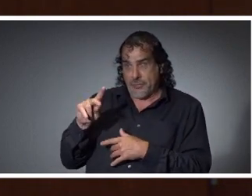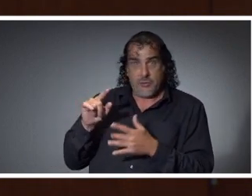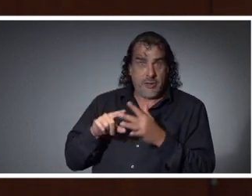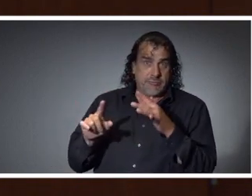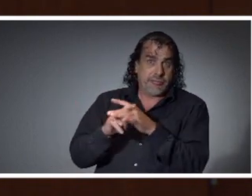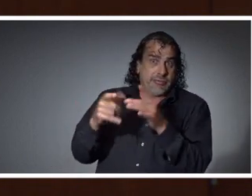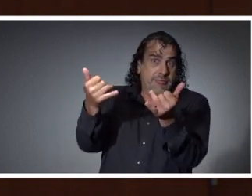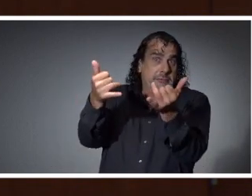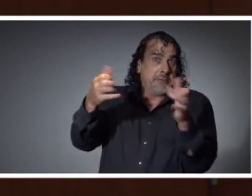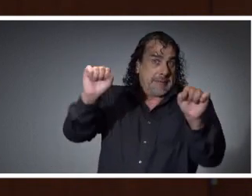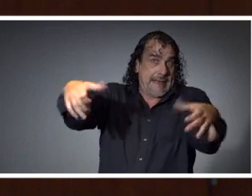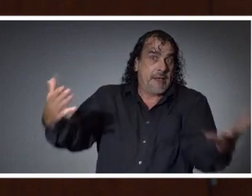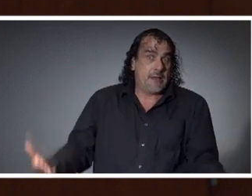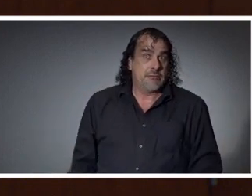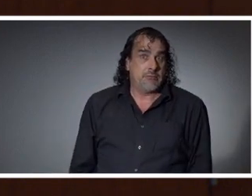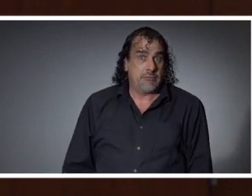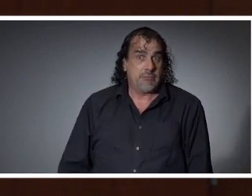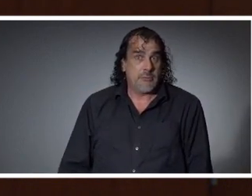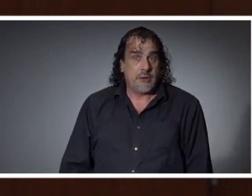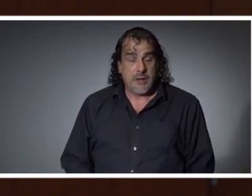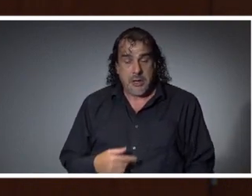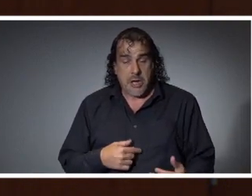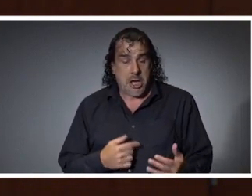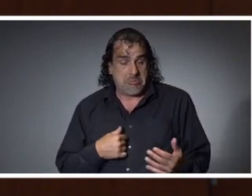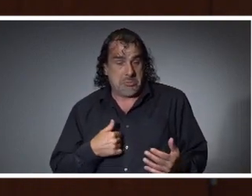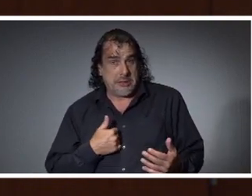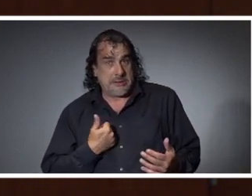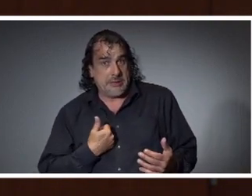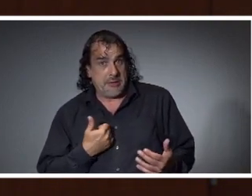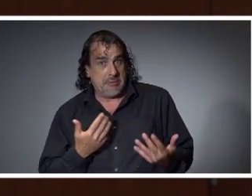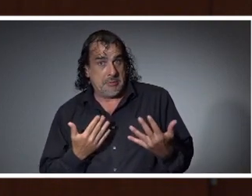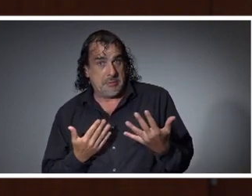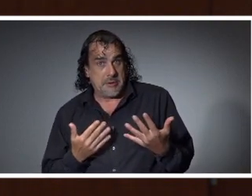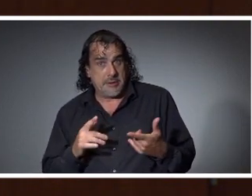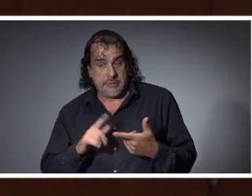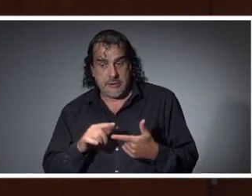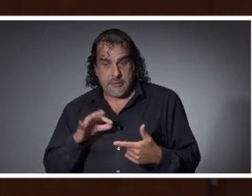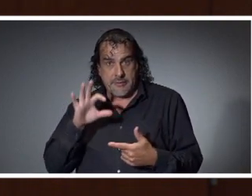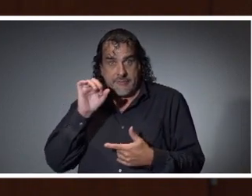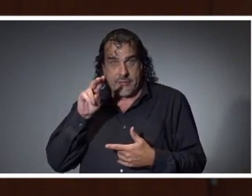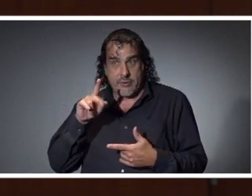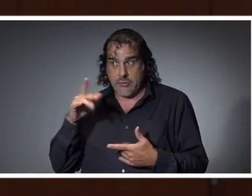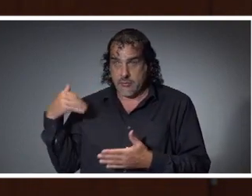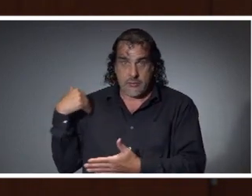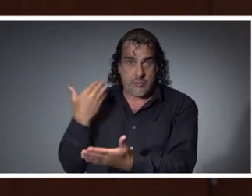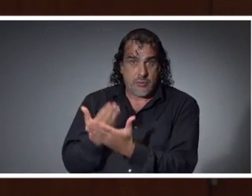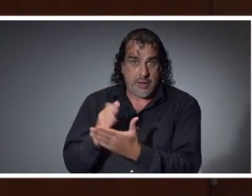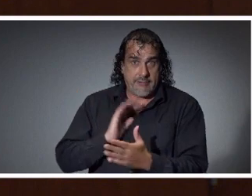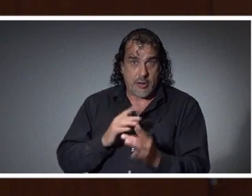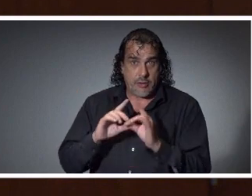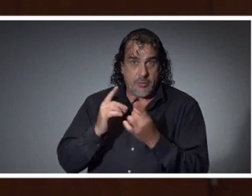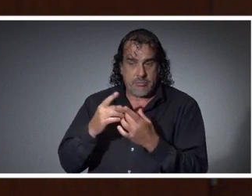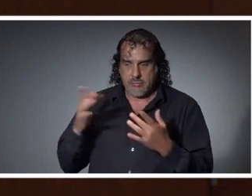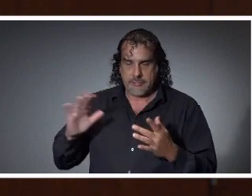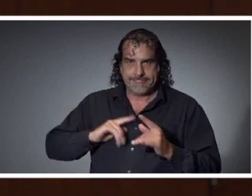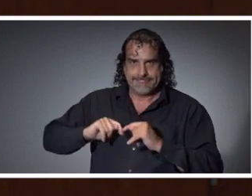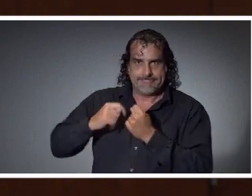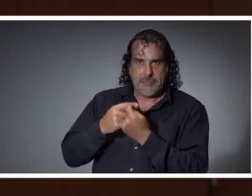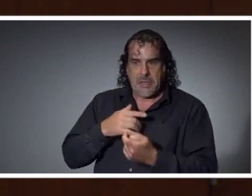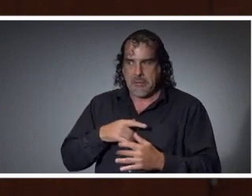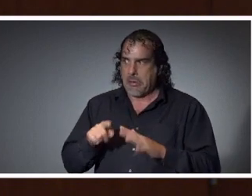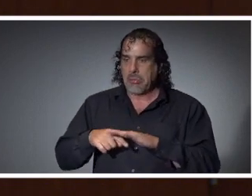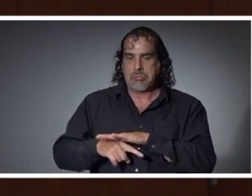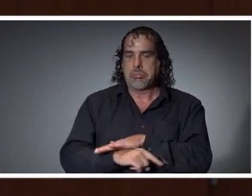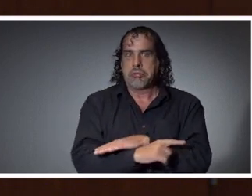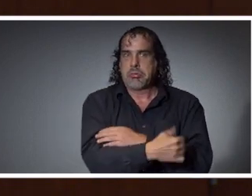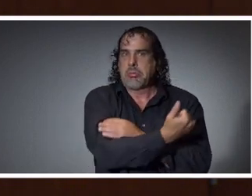So I'm going to wait a little bit until we get our flu vaccine at the Department of Health just to be part of the team. I don't want to be sneaking out and